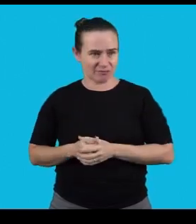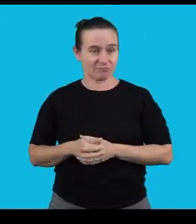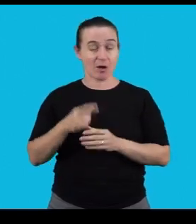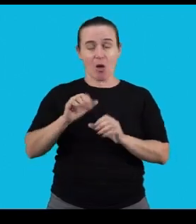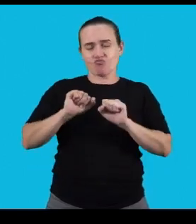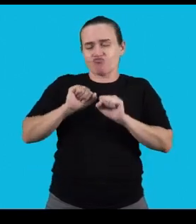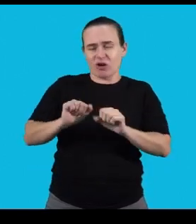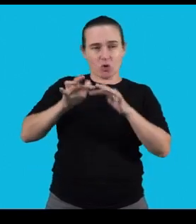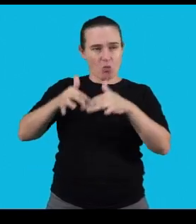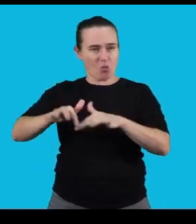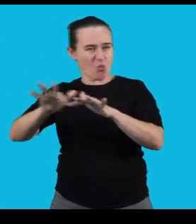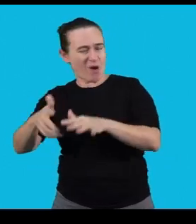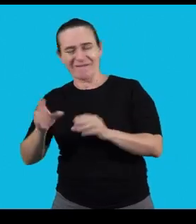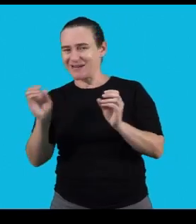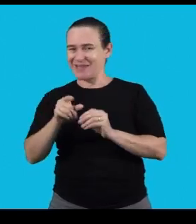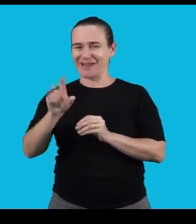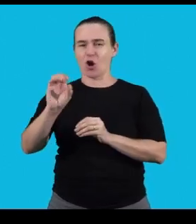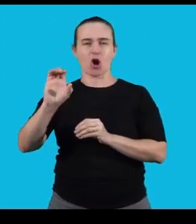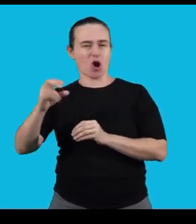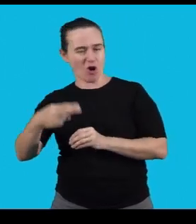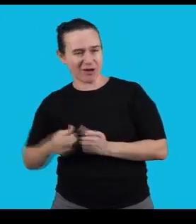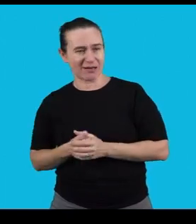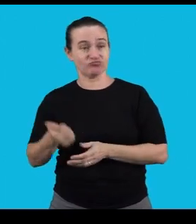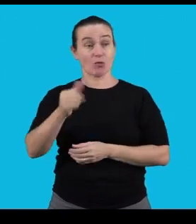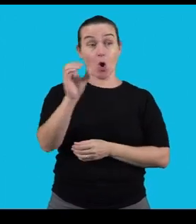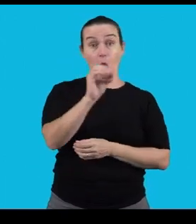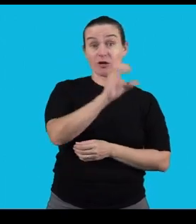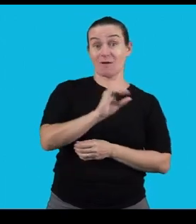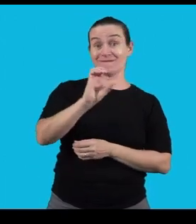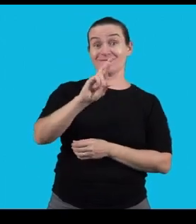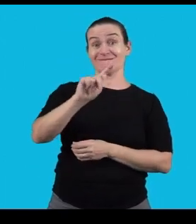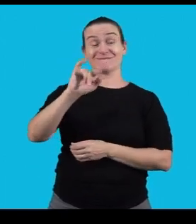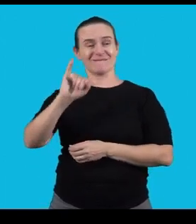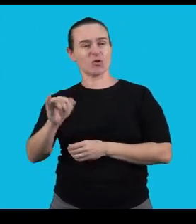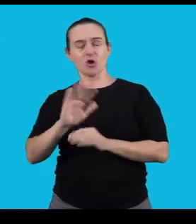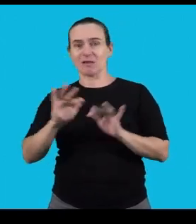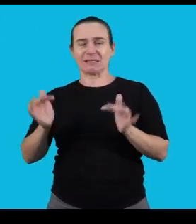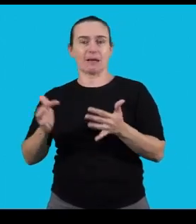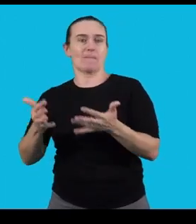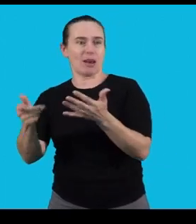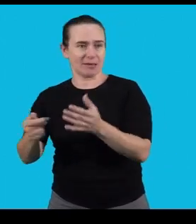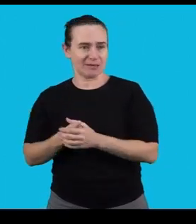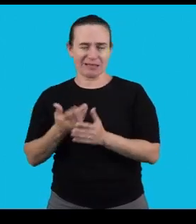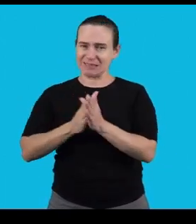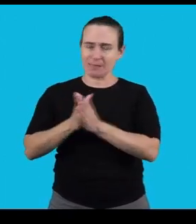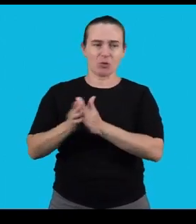won't vibrate. No pressure waves formed in the cochlea. Organ of Corti will not be